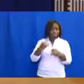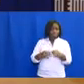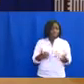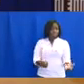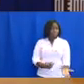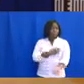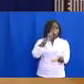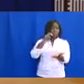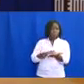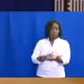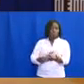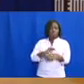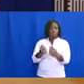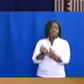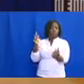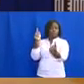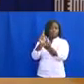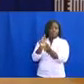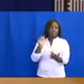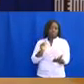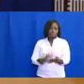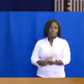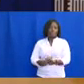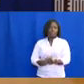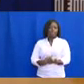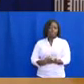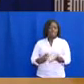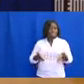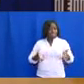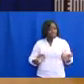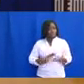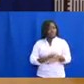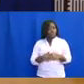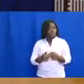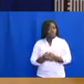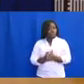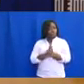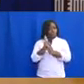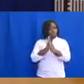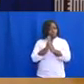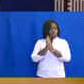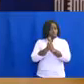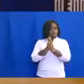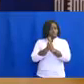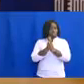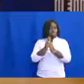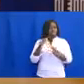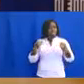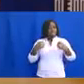when we shall all meet again. Let us also wish our hard-working Minister for Health,